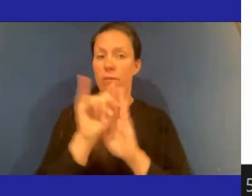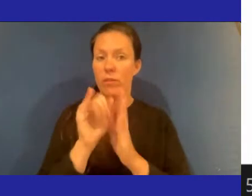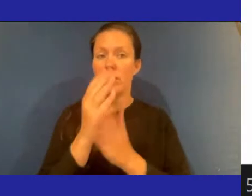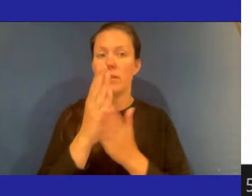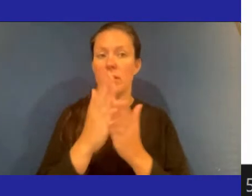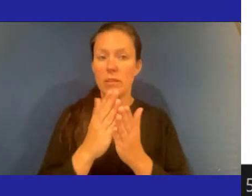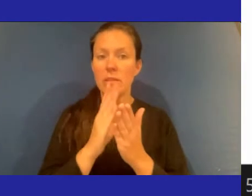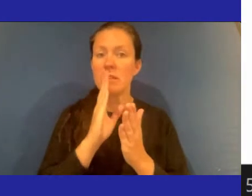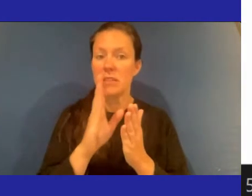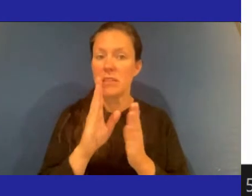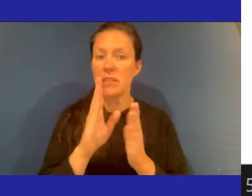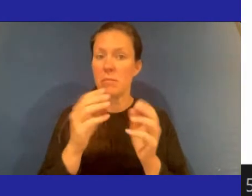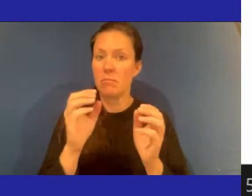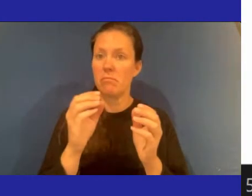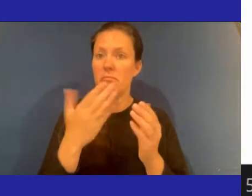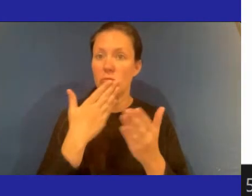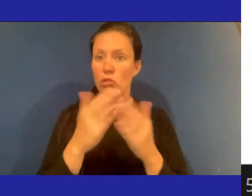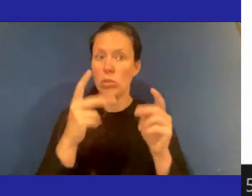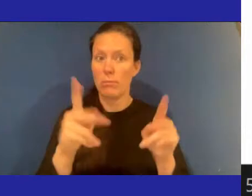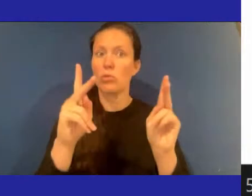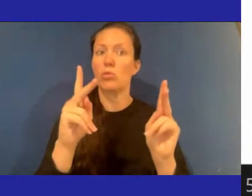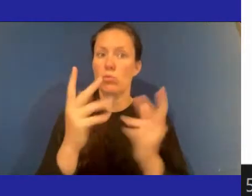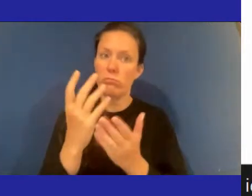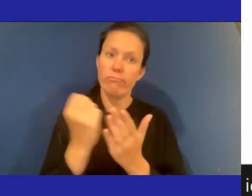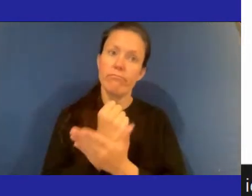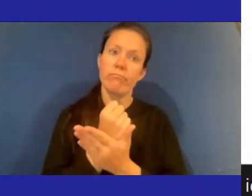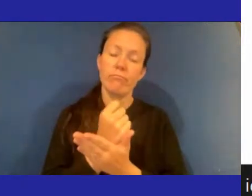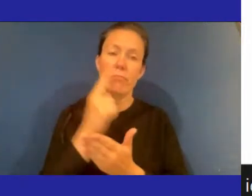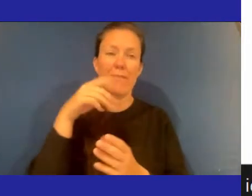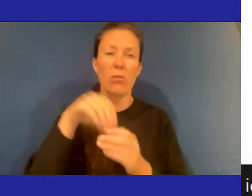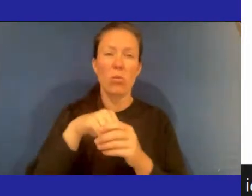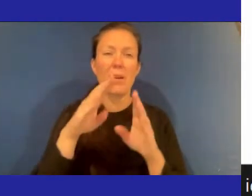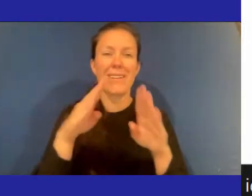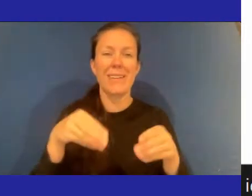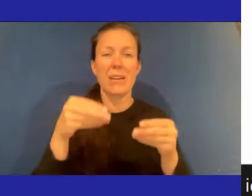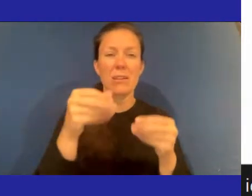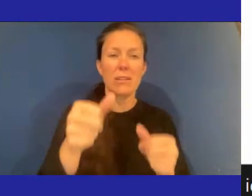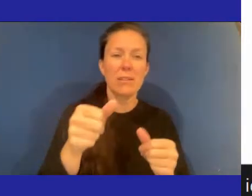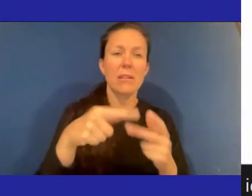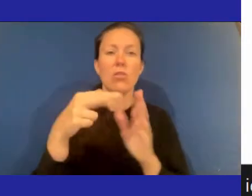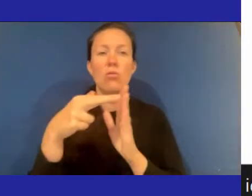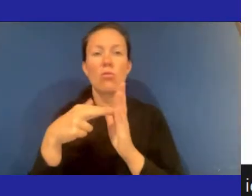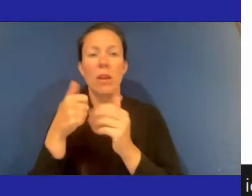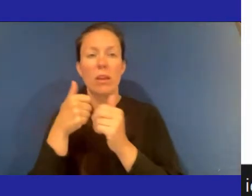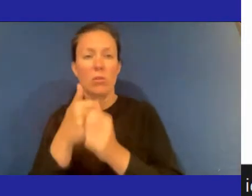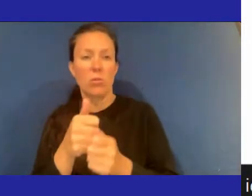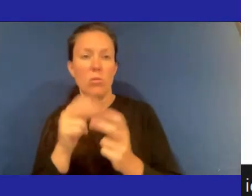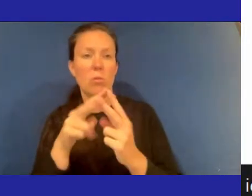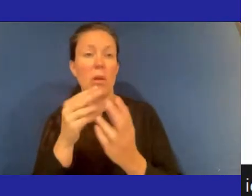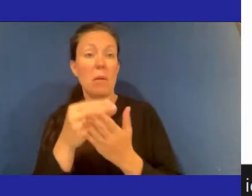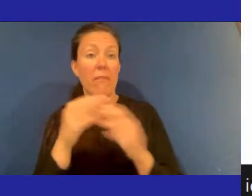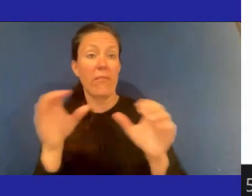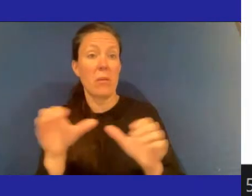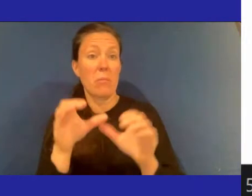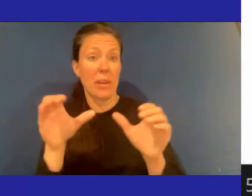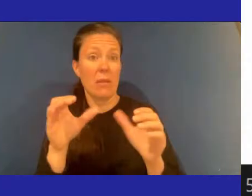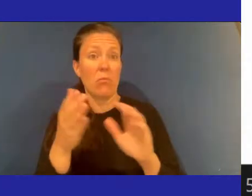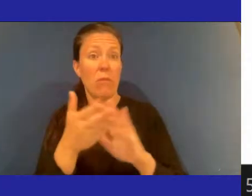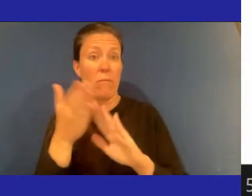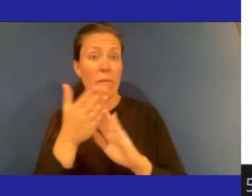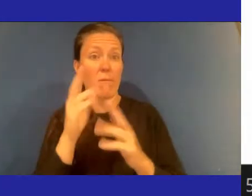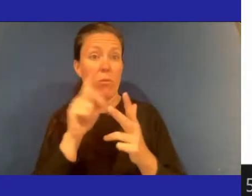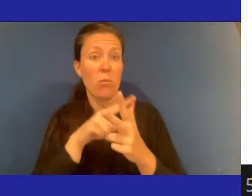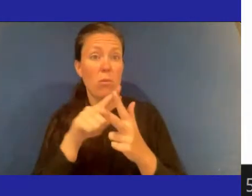opportunities to enhance efficiency, regulatory compliance, and financial performance. And